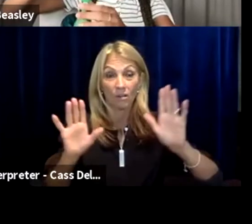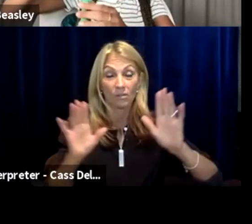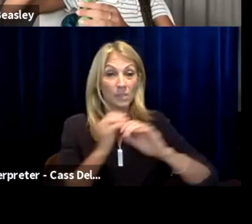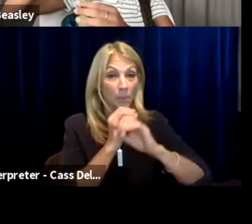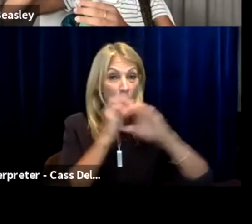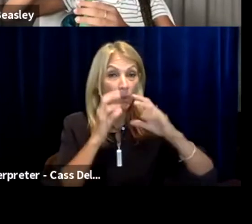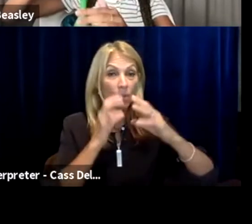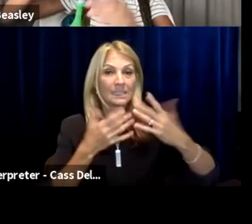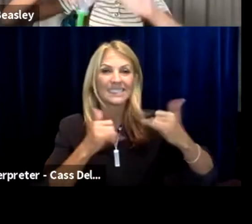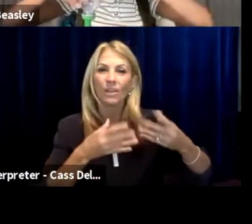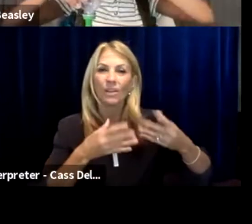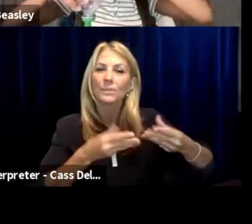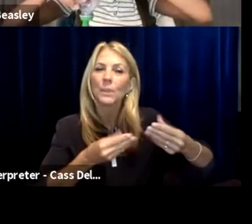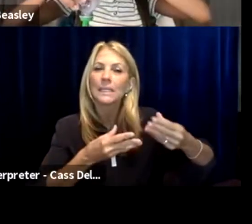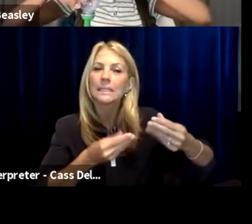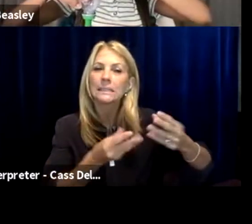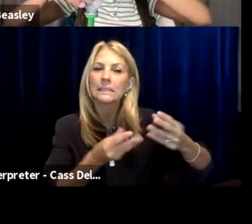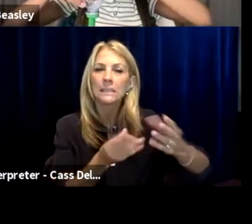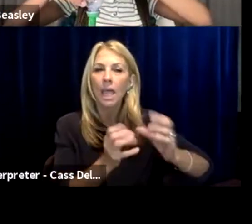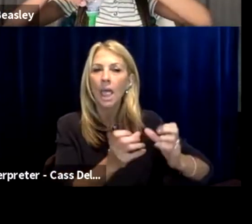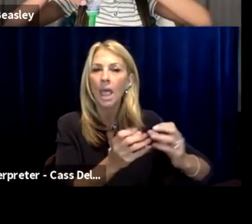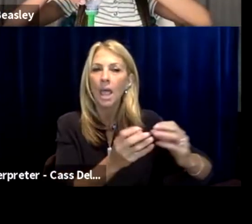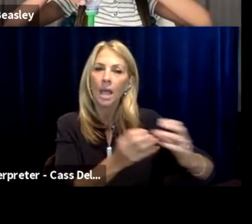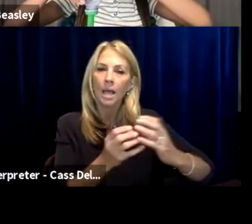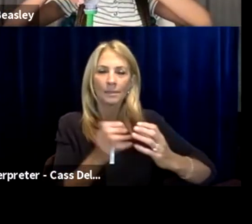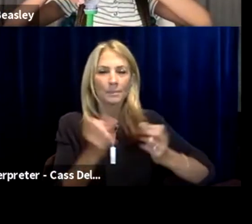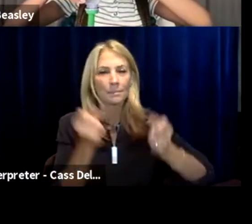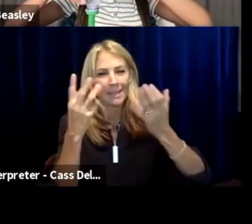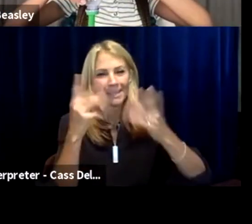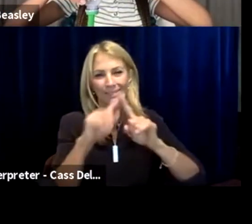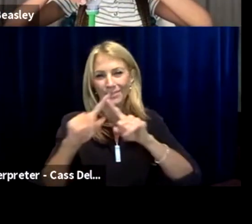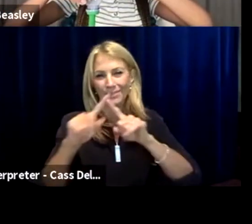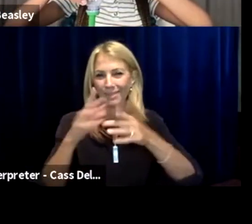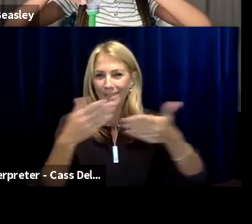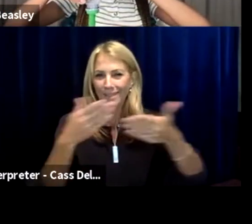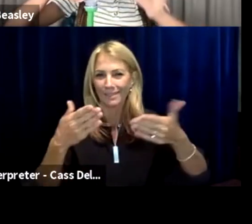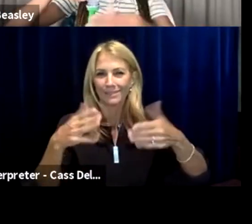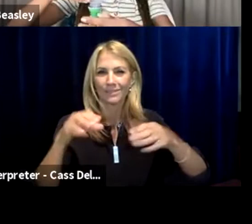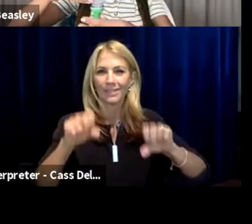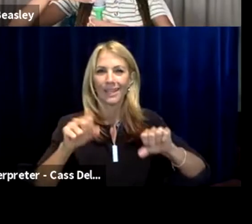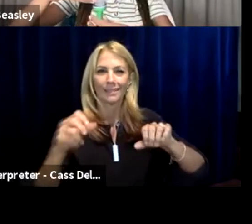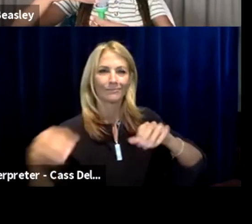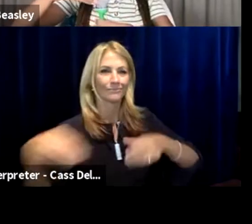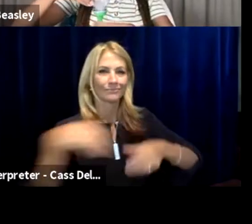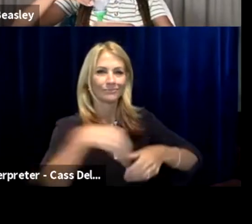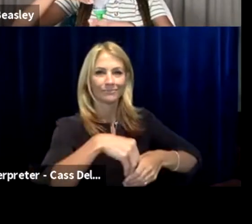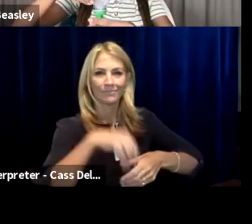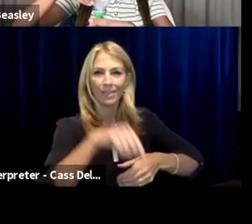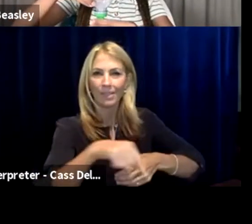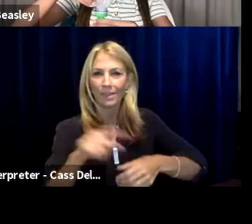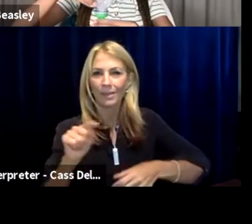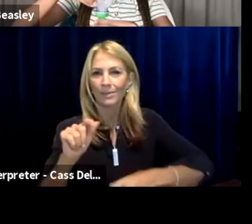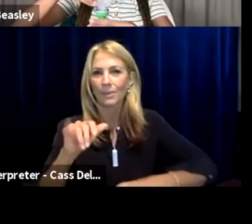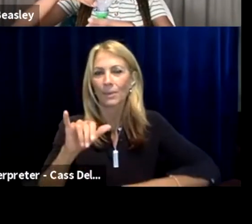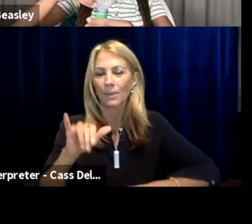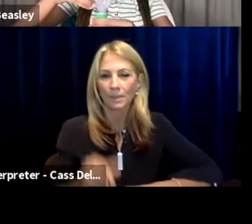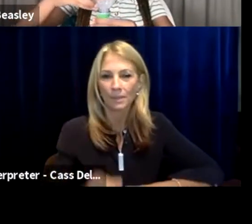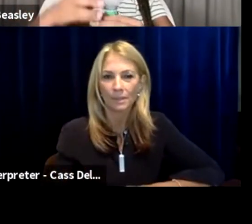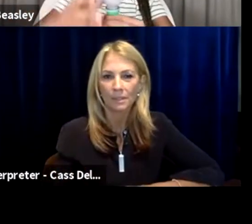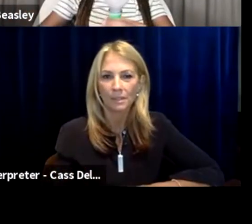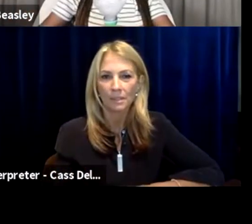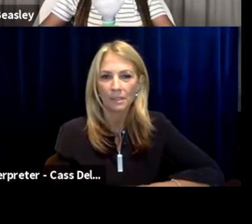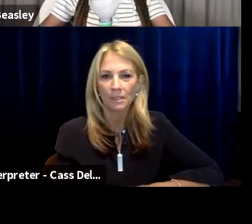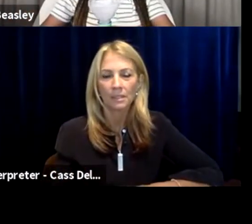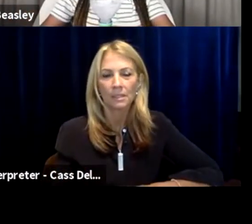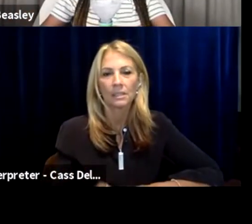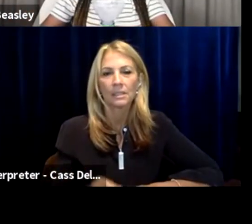So lots of different things that you can put inside your fidget toy. Okay, I put a little more. I think